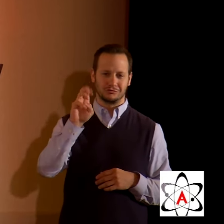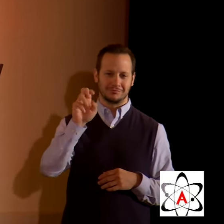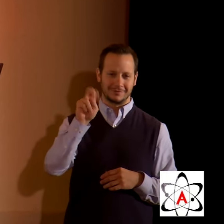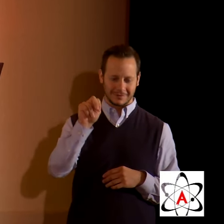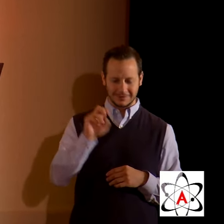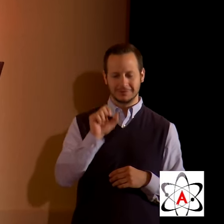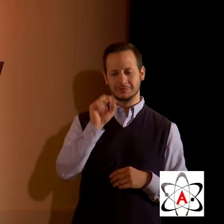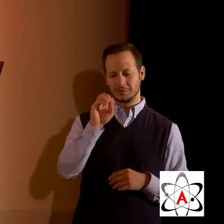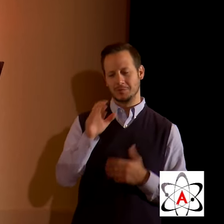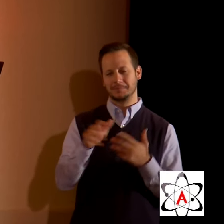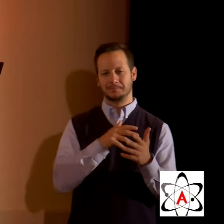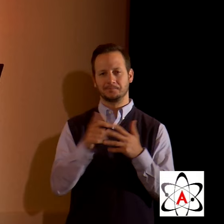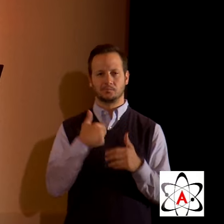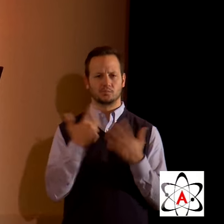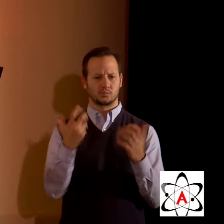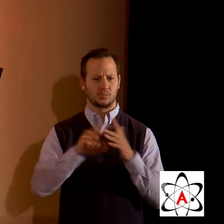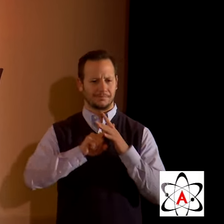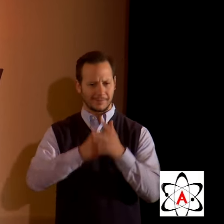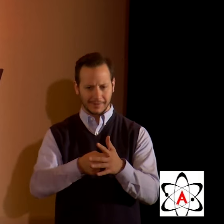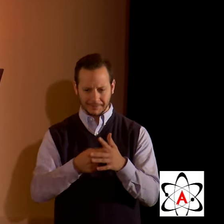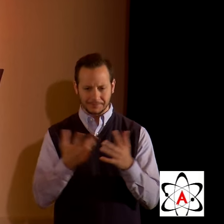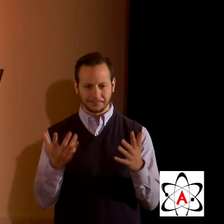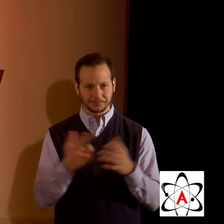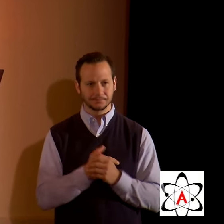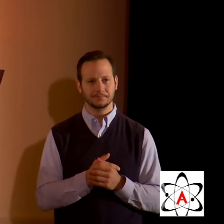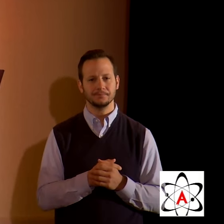And so I'd like to begin